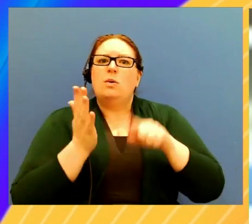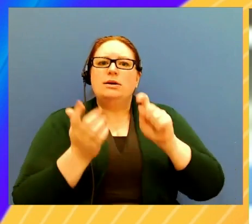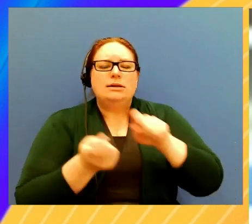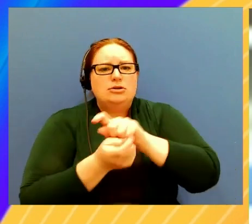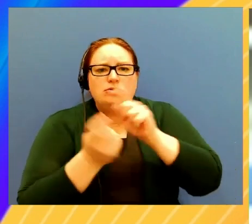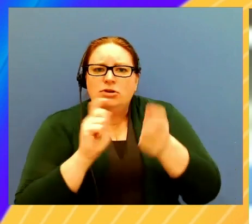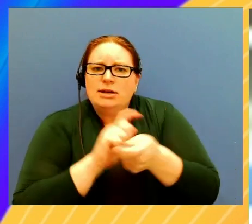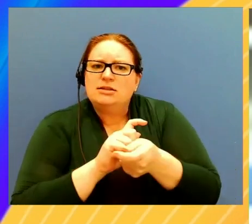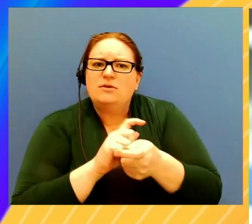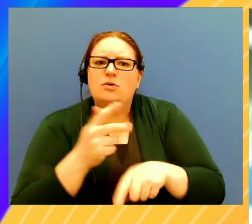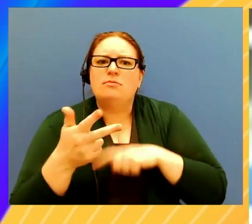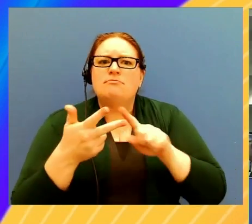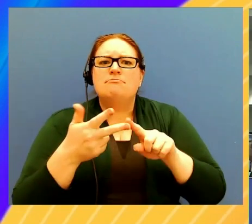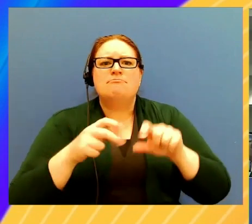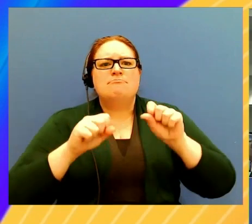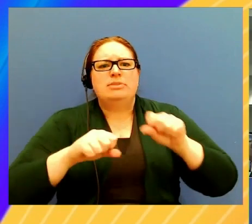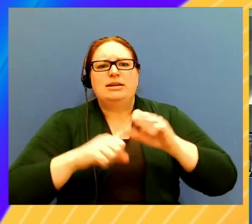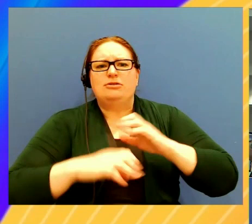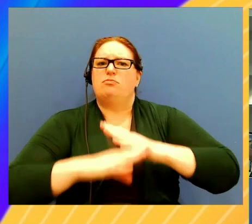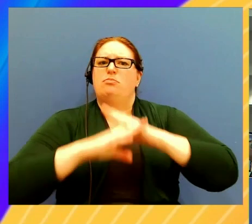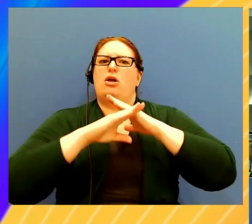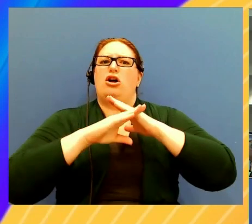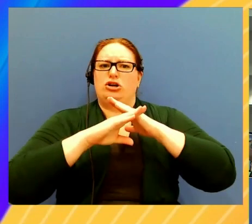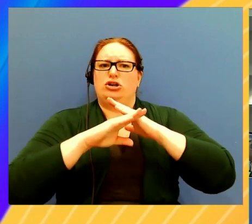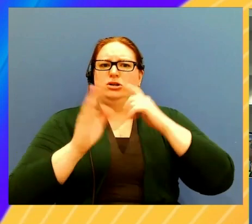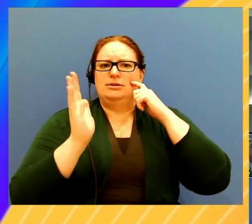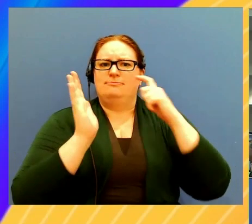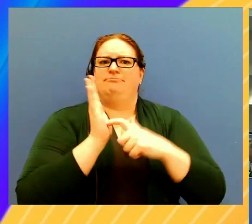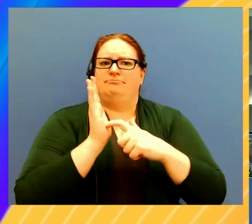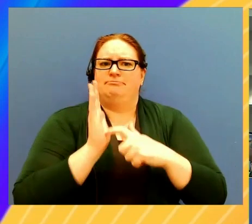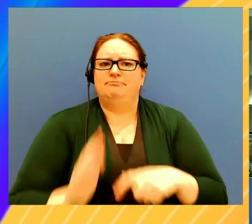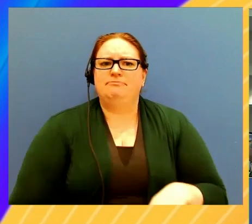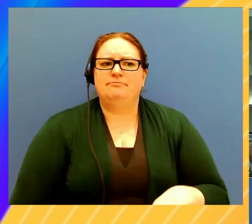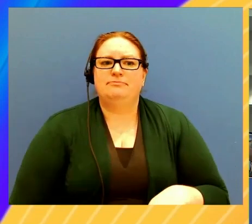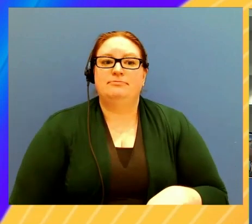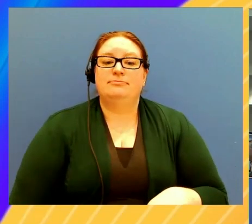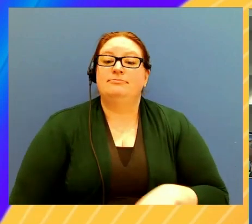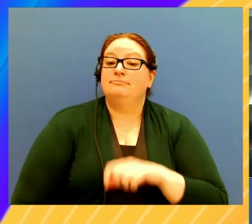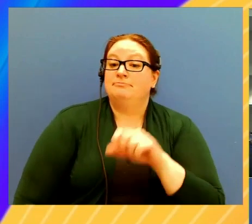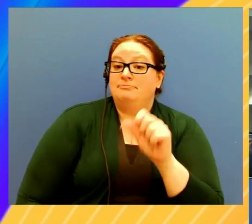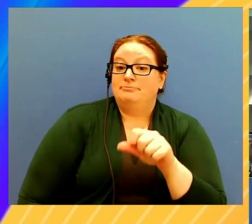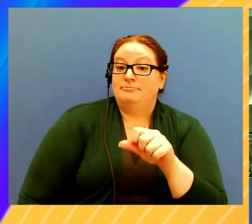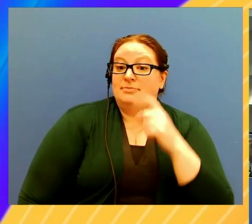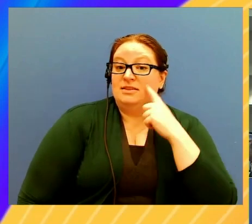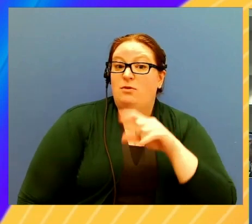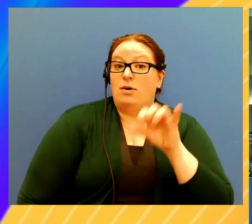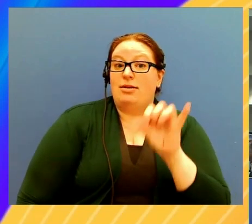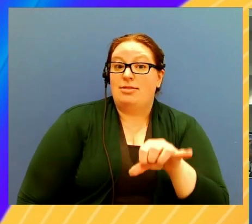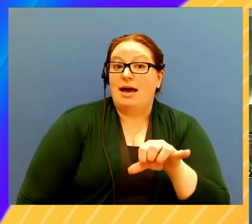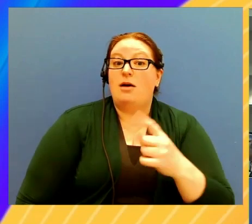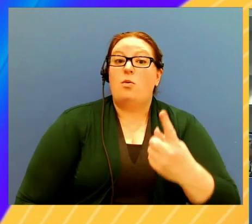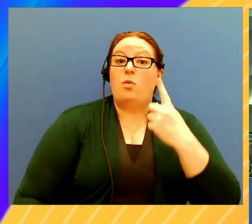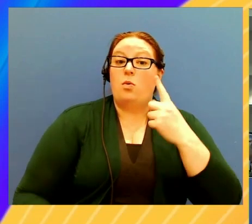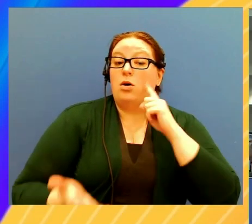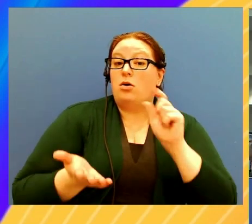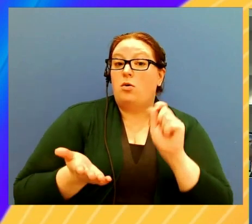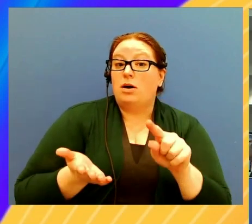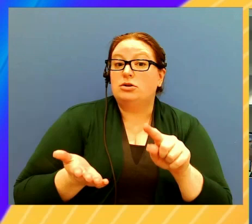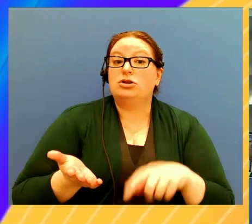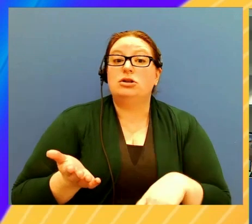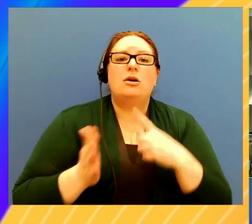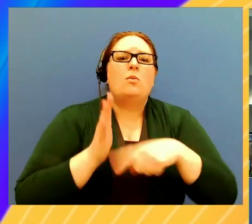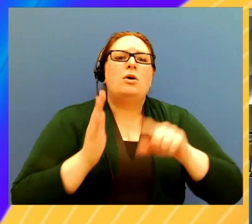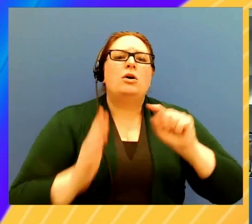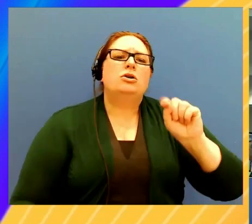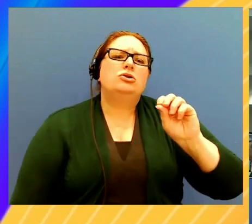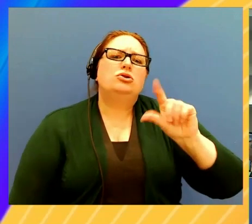what are the potential blockers and barriers that they see. Yeah, and to that point also, one of the questions that I hear a lot is, what tools